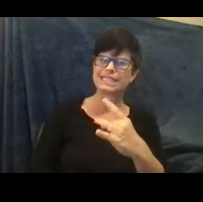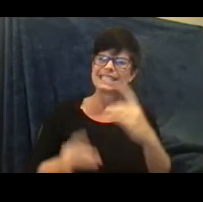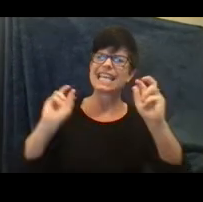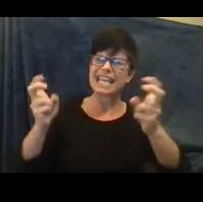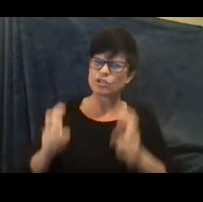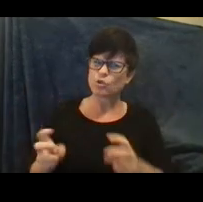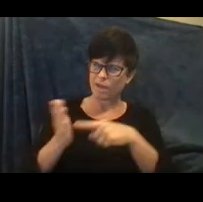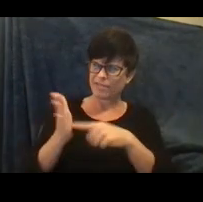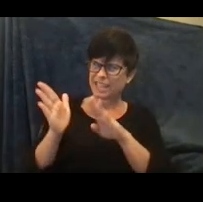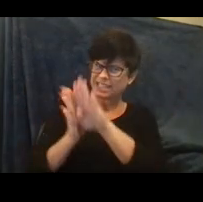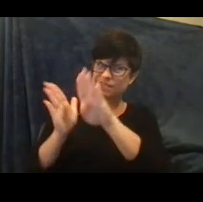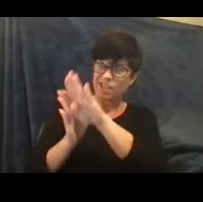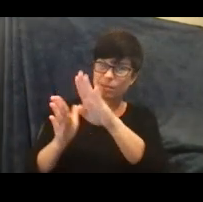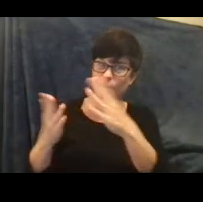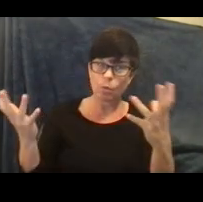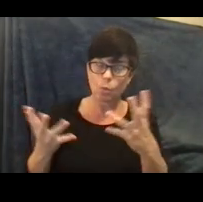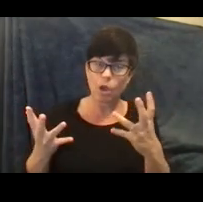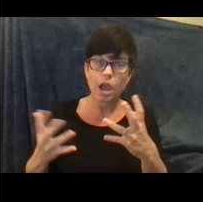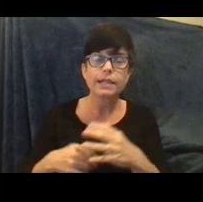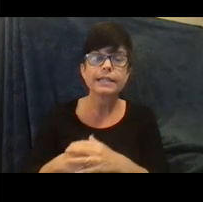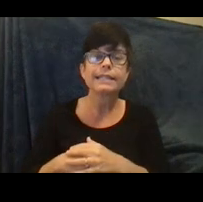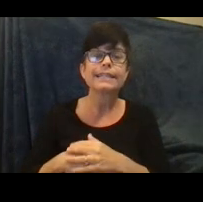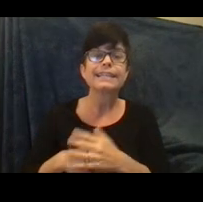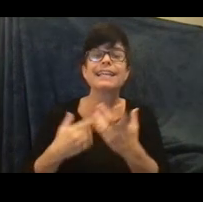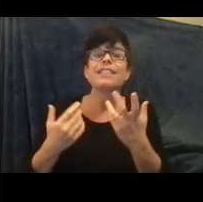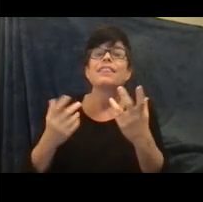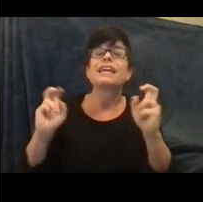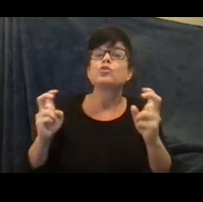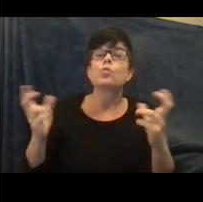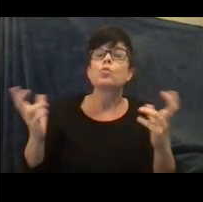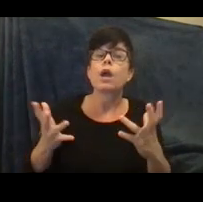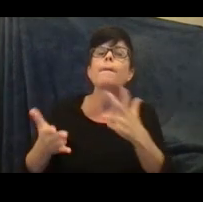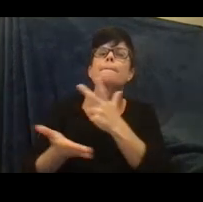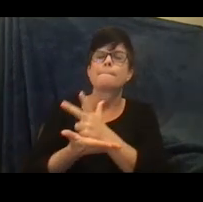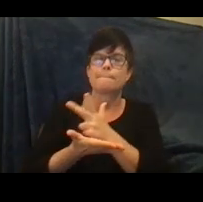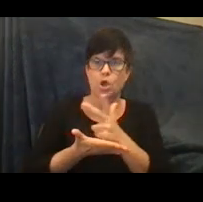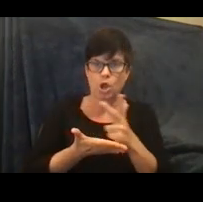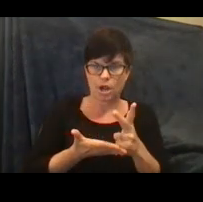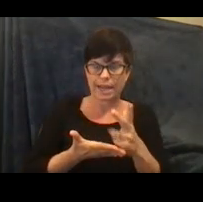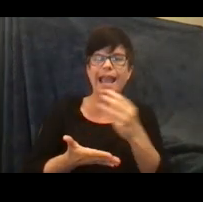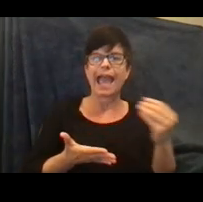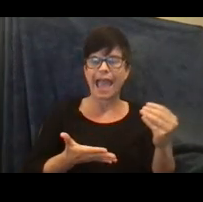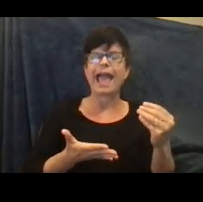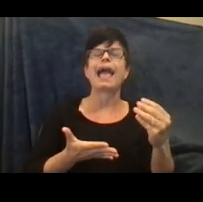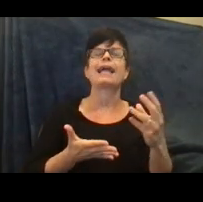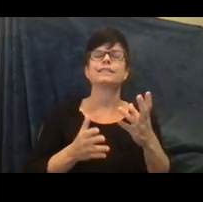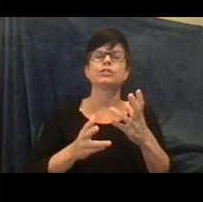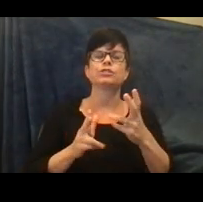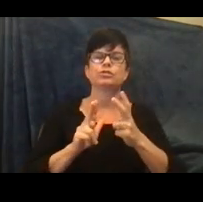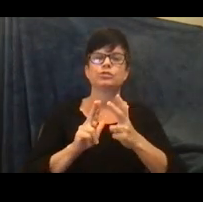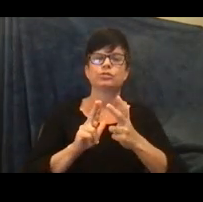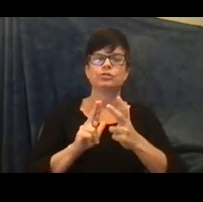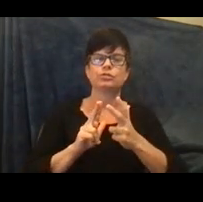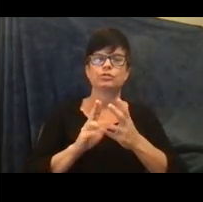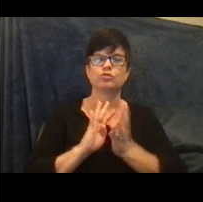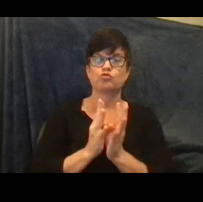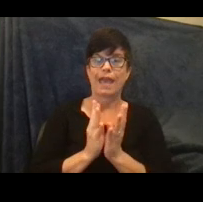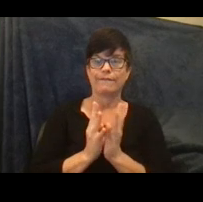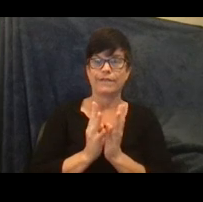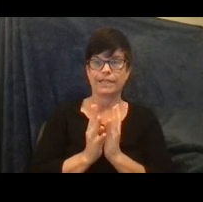The base public interest issue is parking and traffic. I've asked